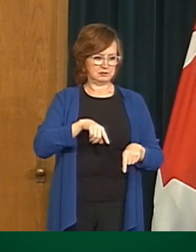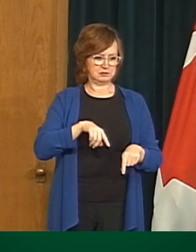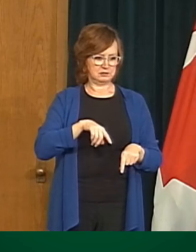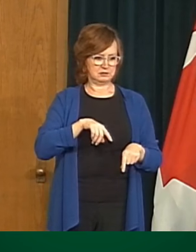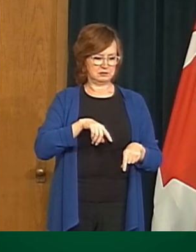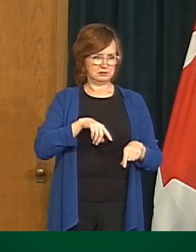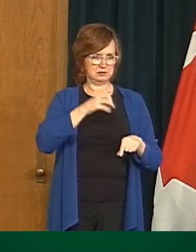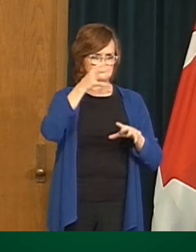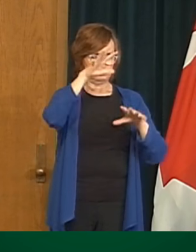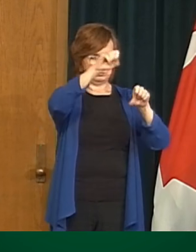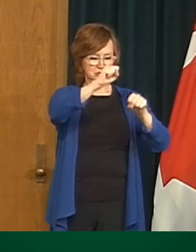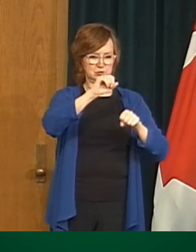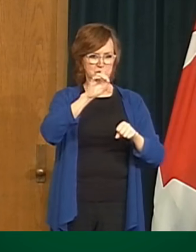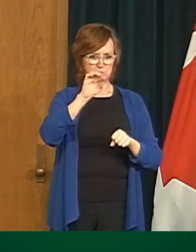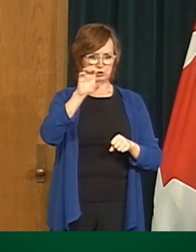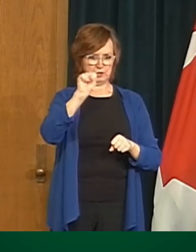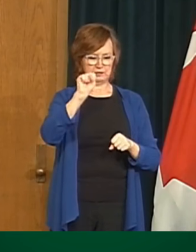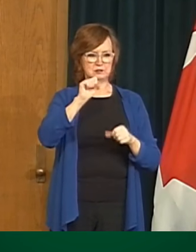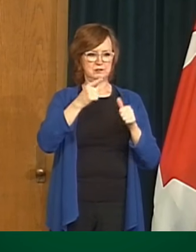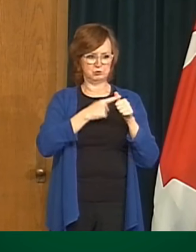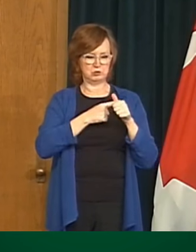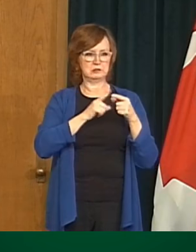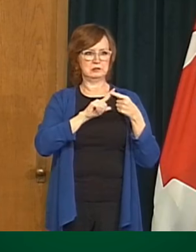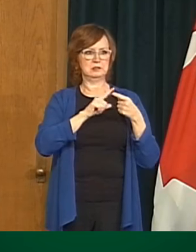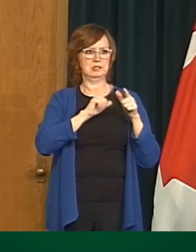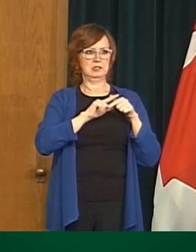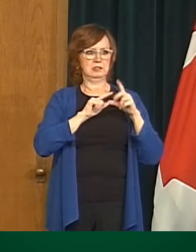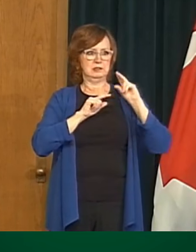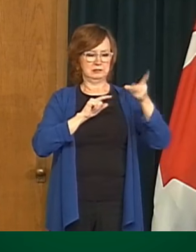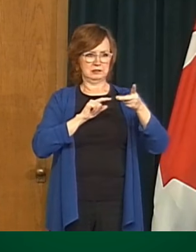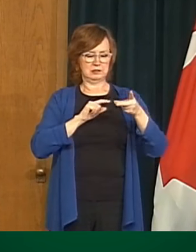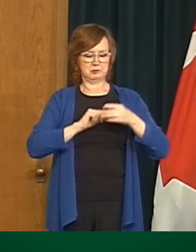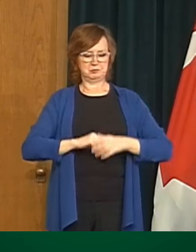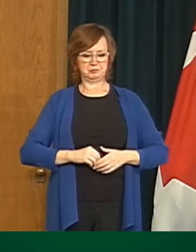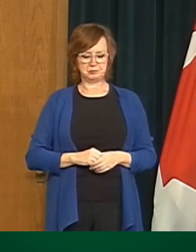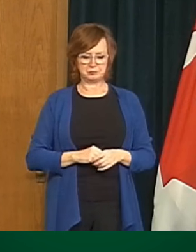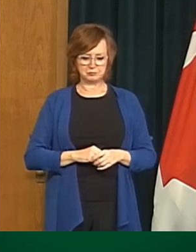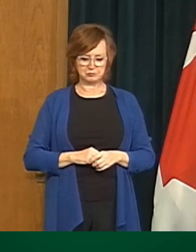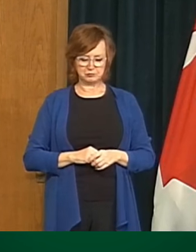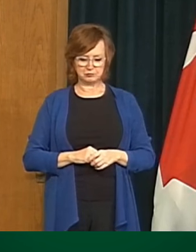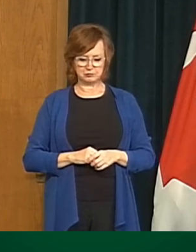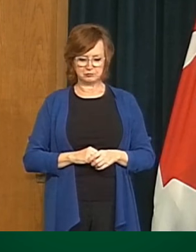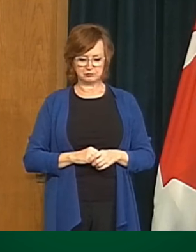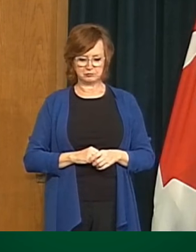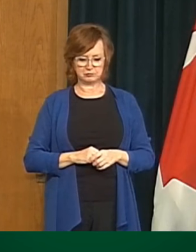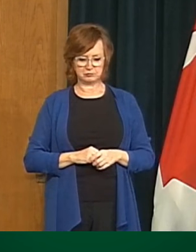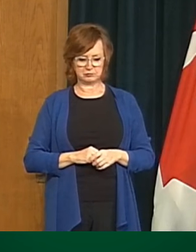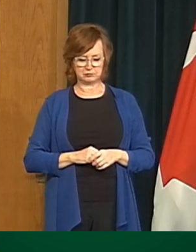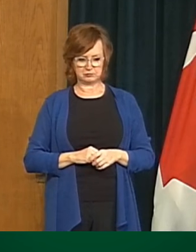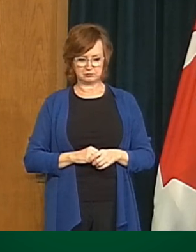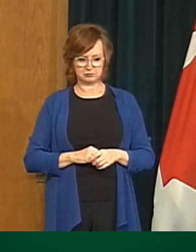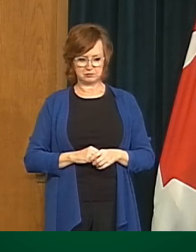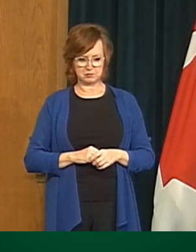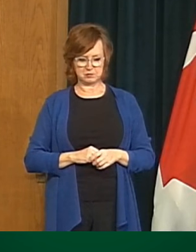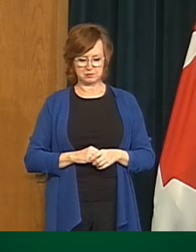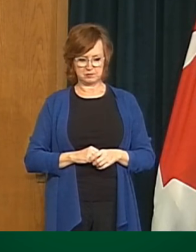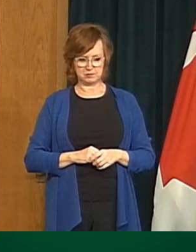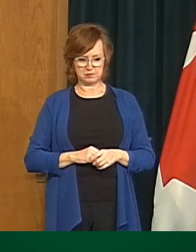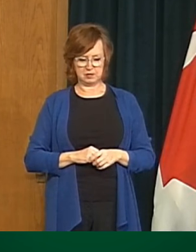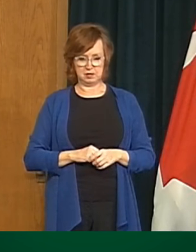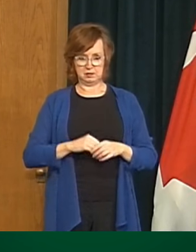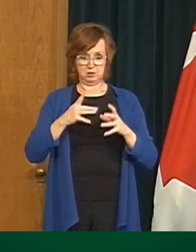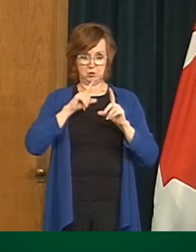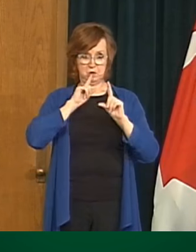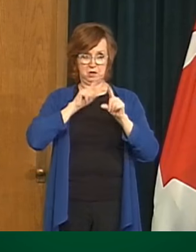Dr. Shahab, I'll just mention a couple of comments with respect to scrutiny on government spending, and then if you want to answer